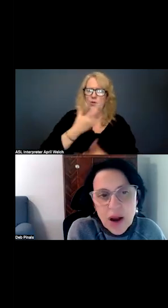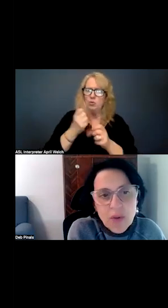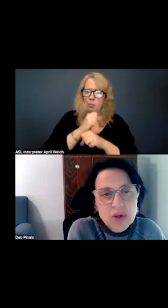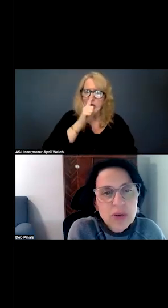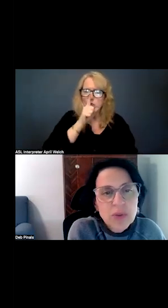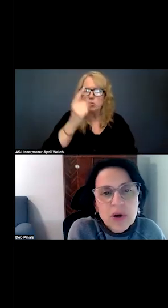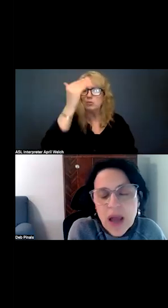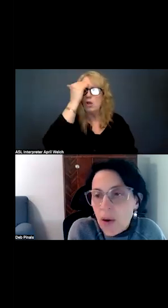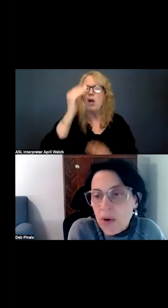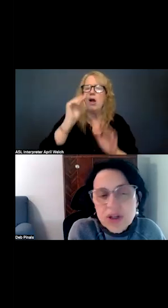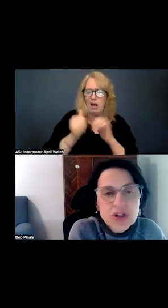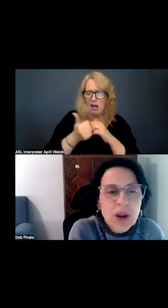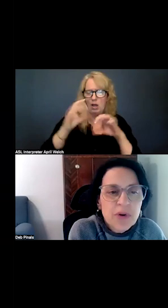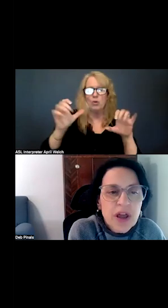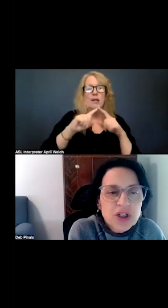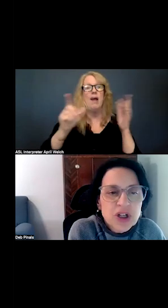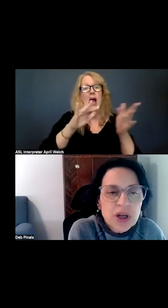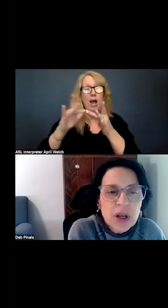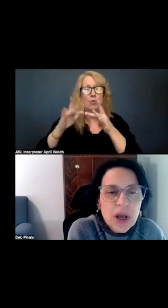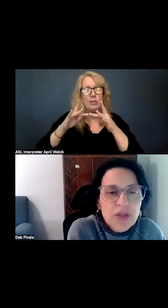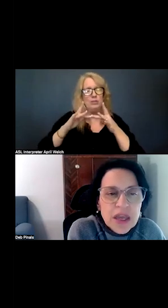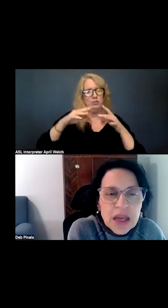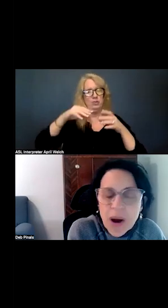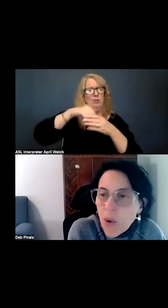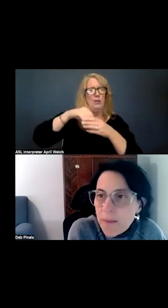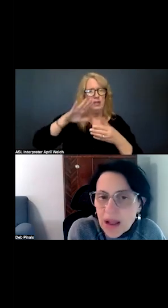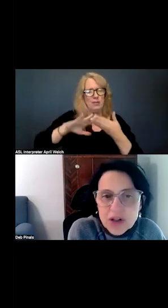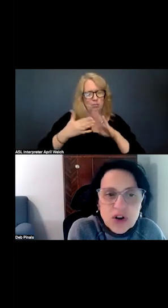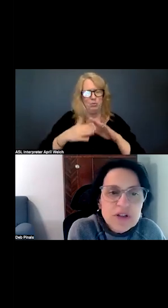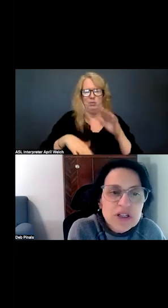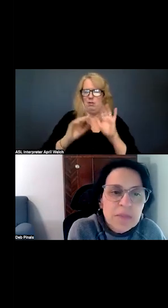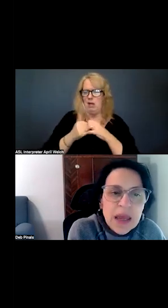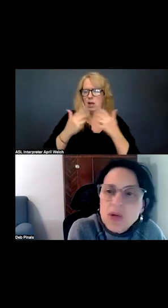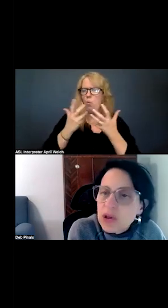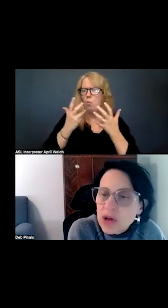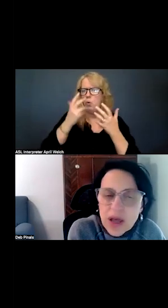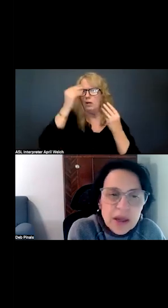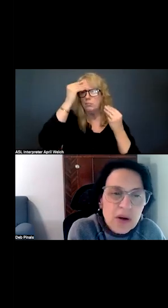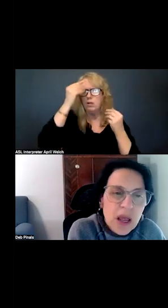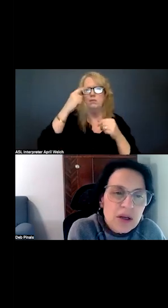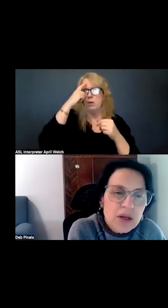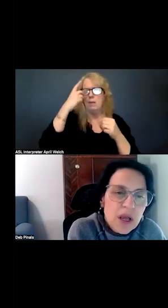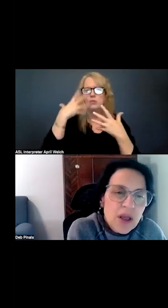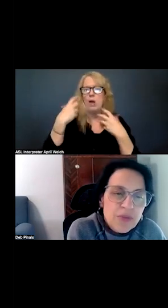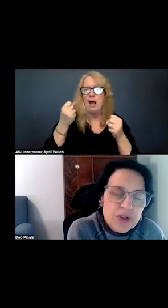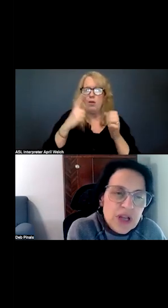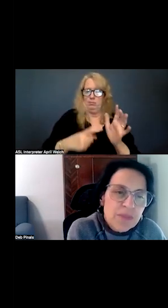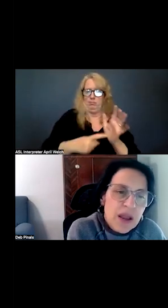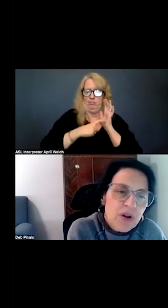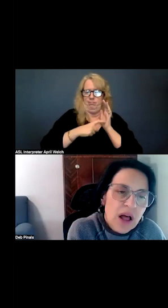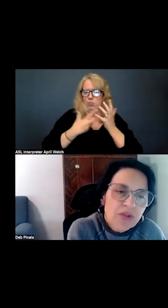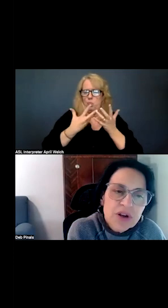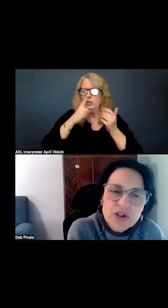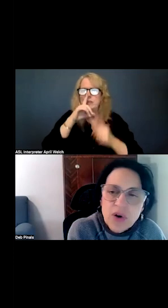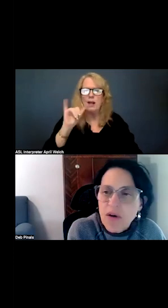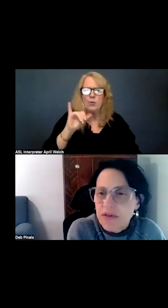knowledge about how we're doing community outreach and prevention, thinking about what mental health service demand will look like. And the state